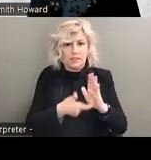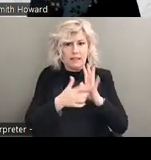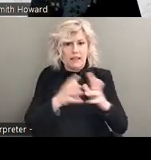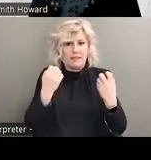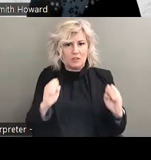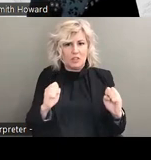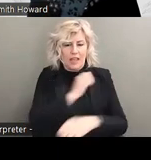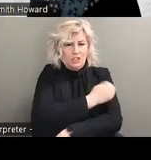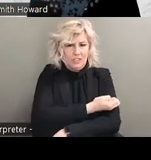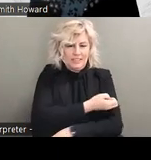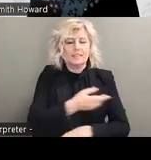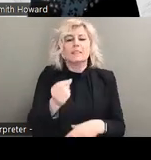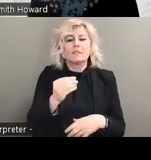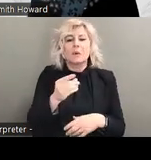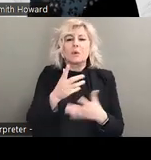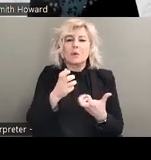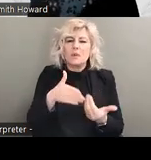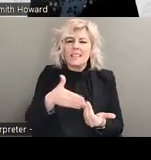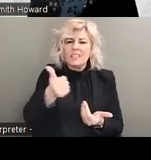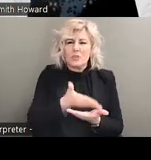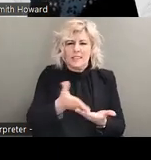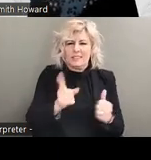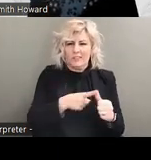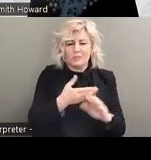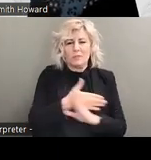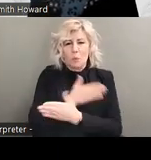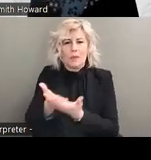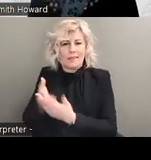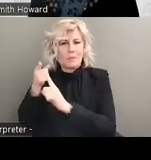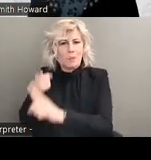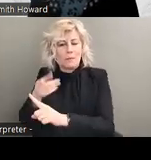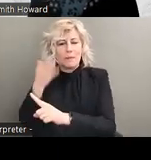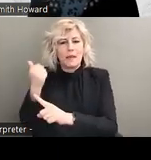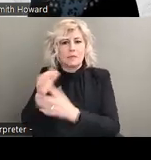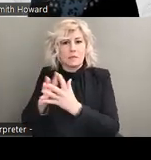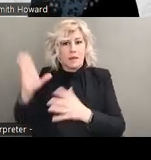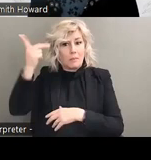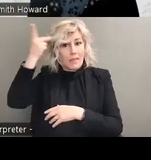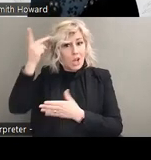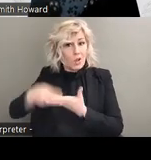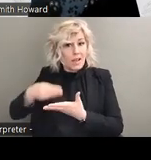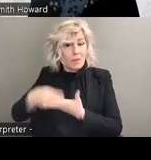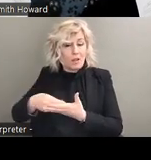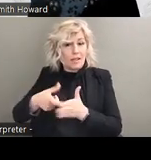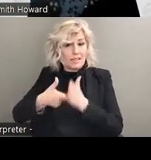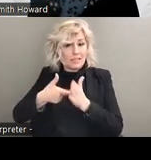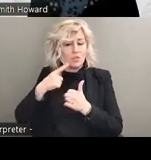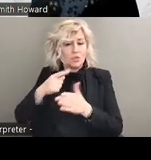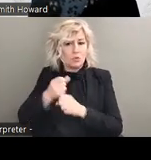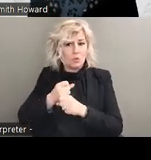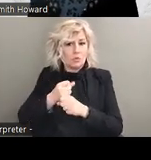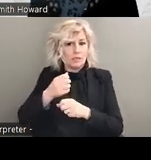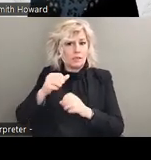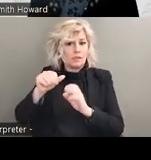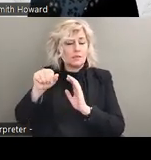to do sort of, I think, the easier things first before you get to that, because the amount of political capital it takes to get state